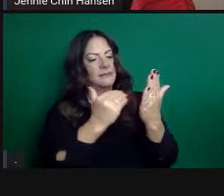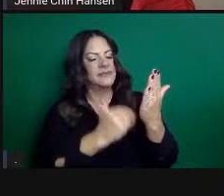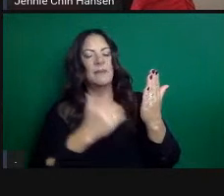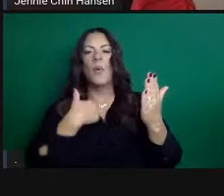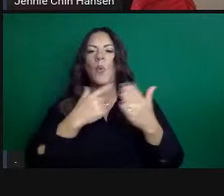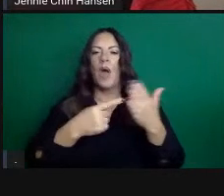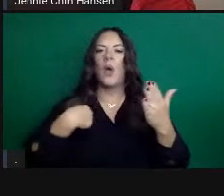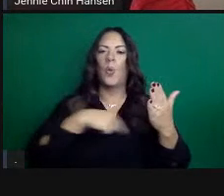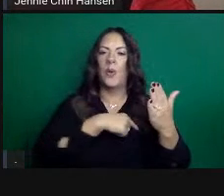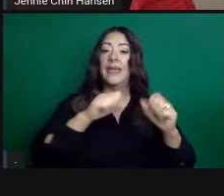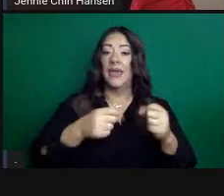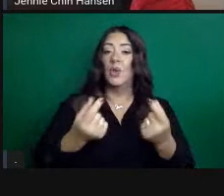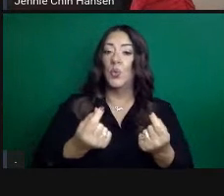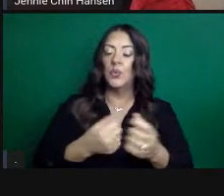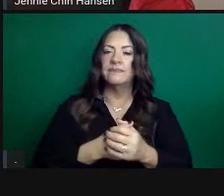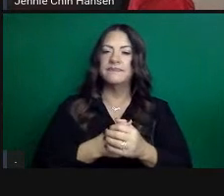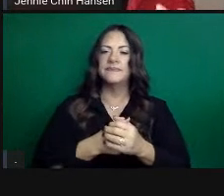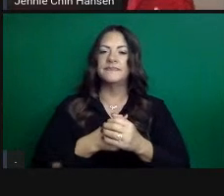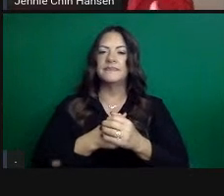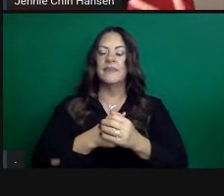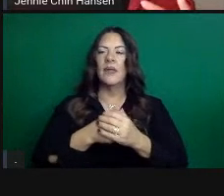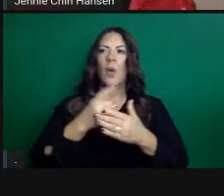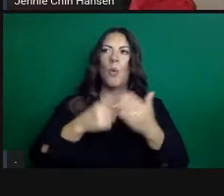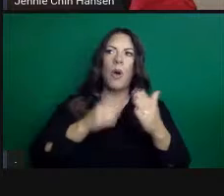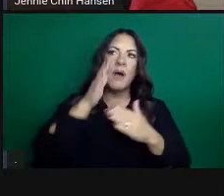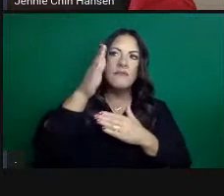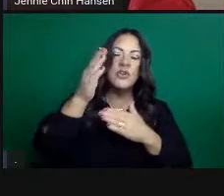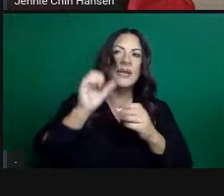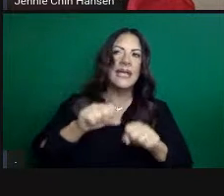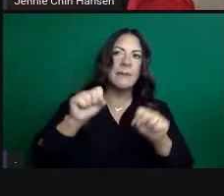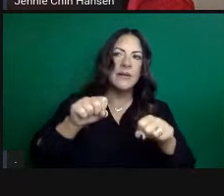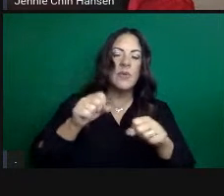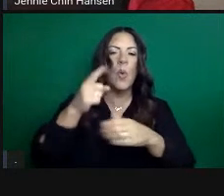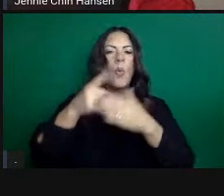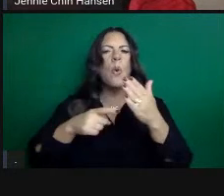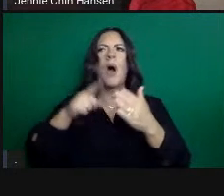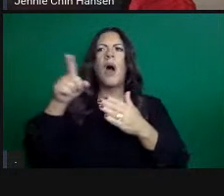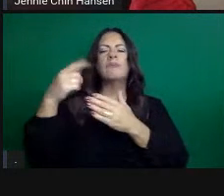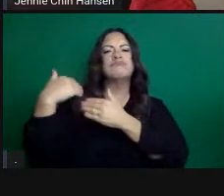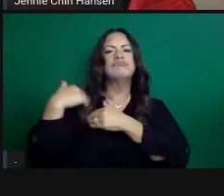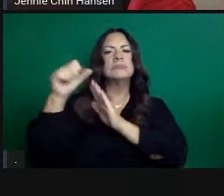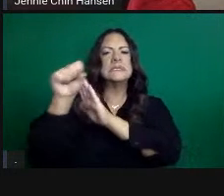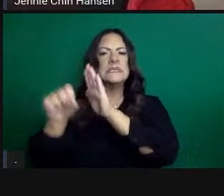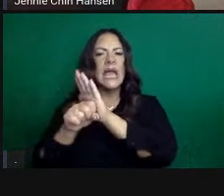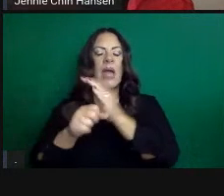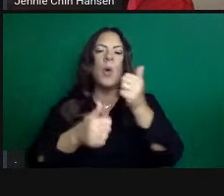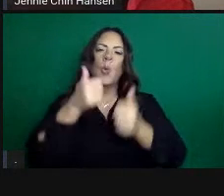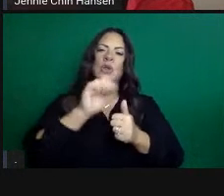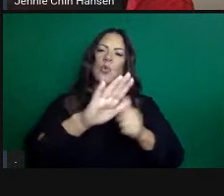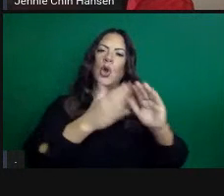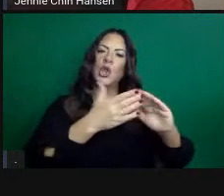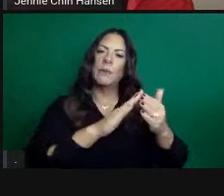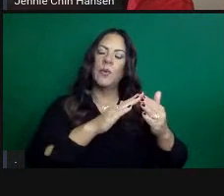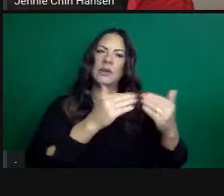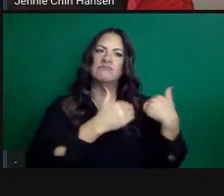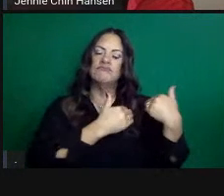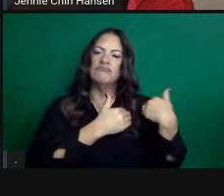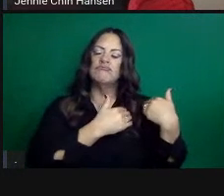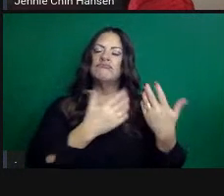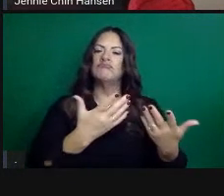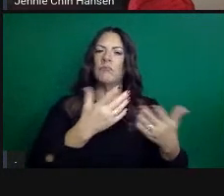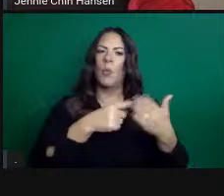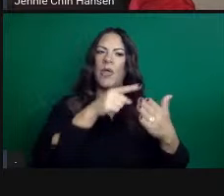early ingredients of what is possible that comes from the state, comes from your community, comes from some of